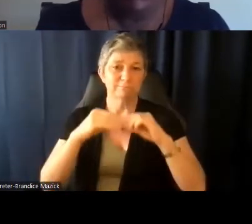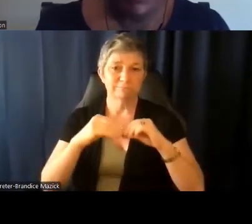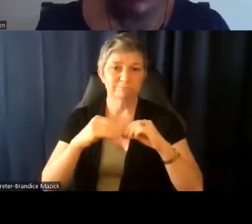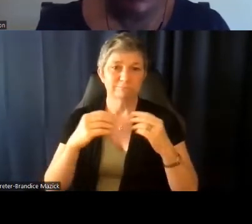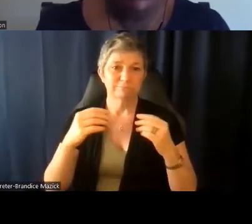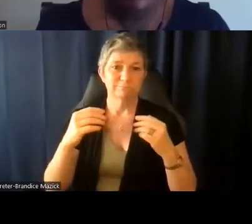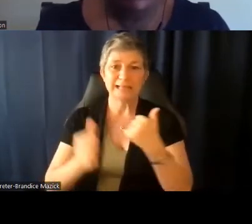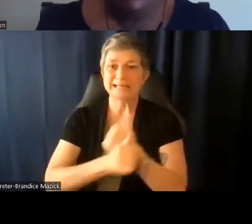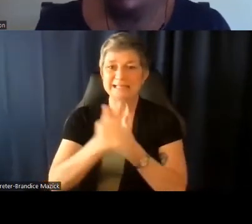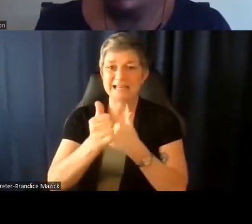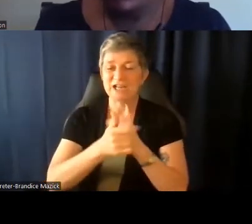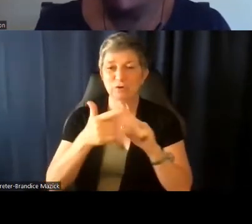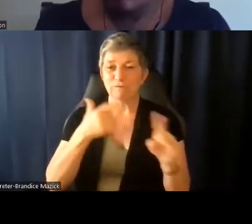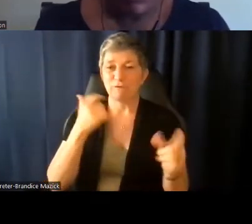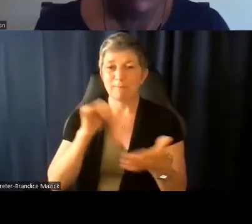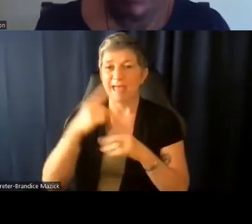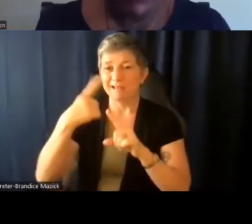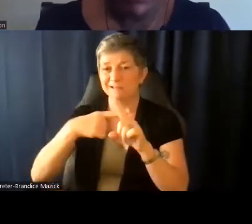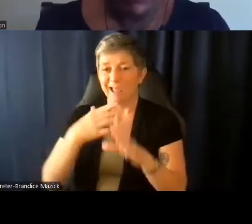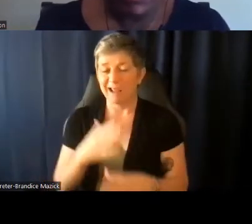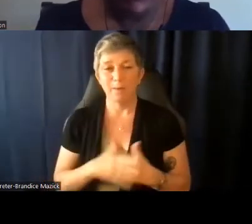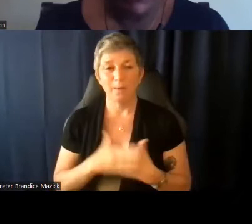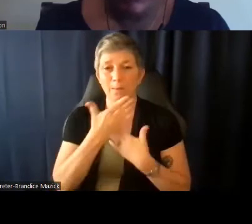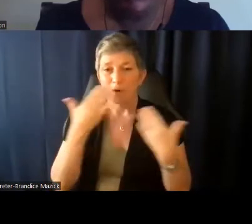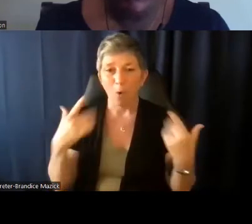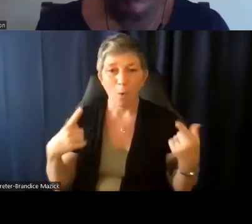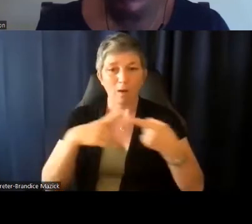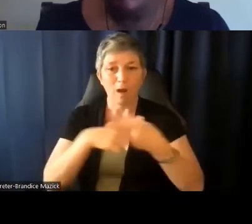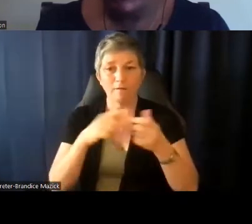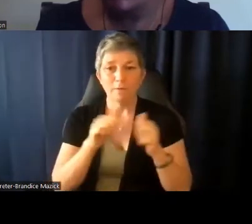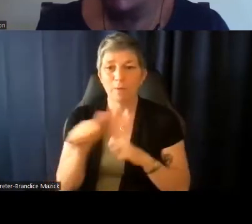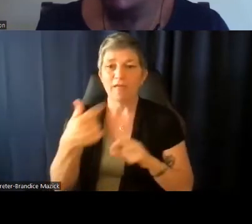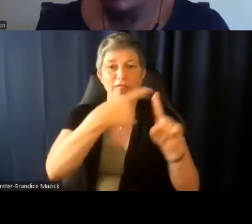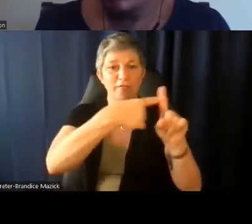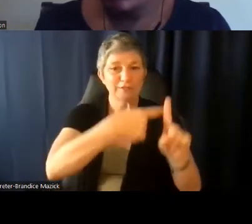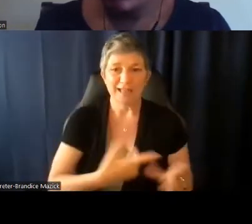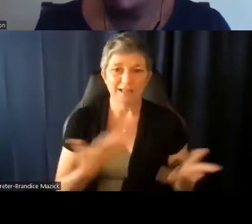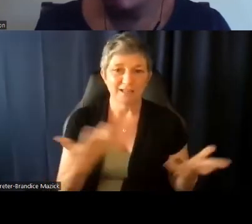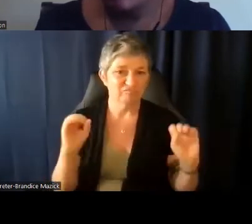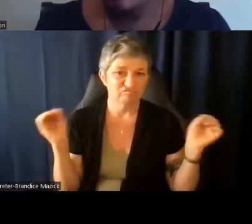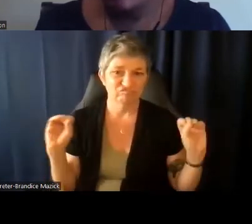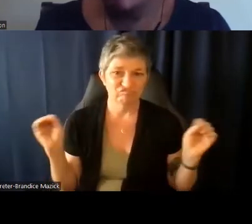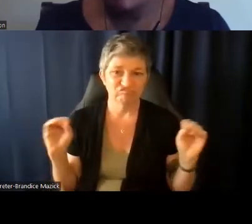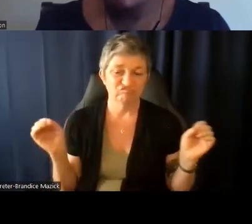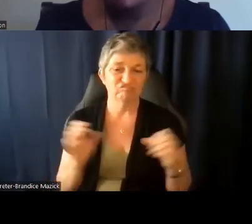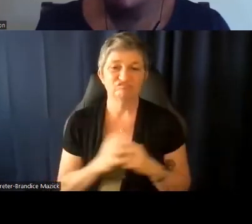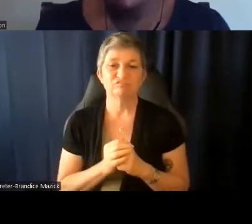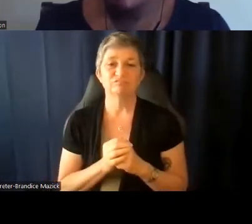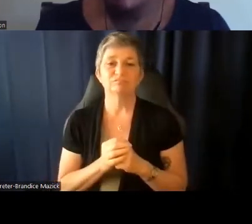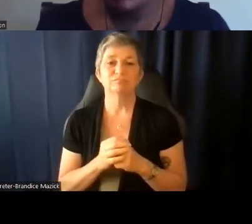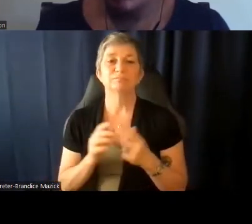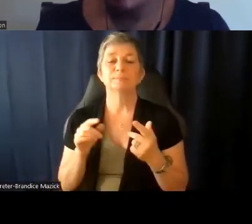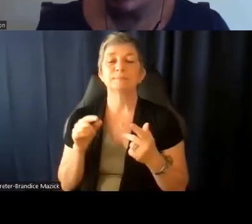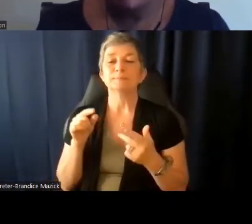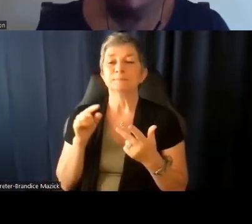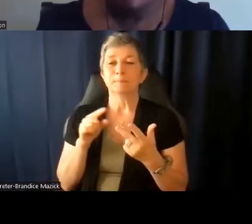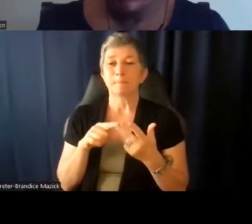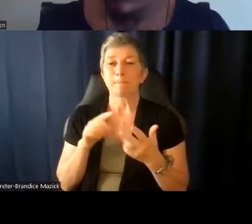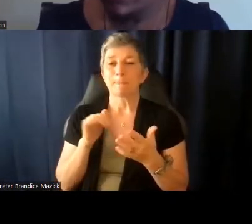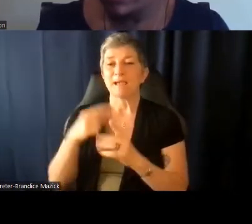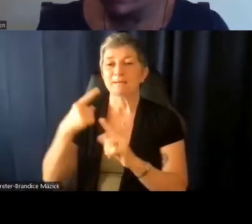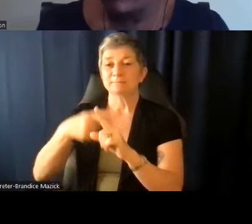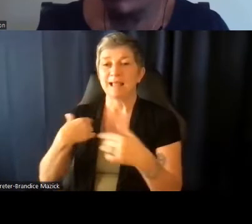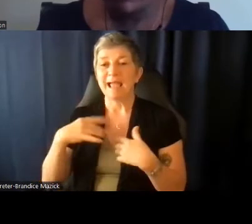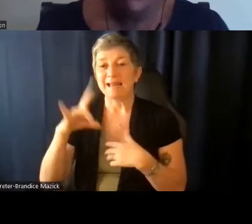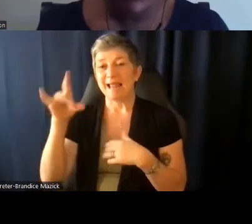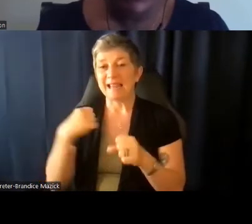danger posed by the tenant, no conflicts with other tenants or anything of that sort. The particular tenant had an 8-year